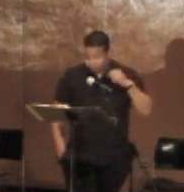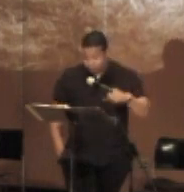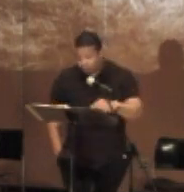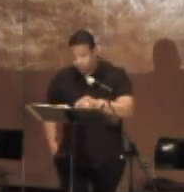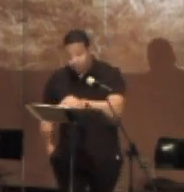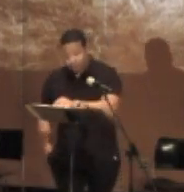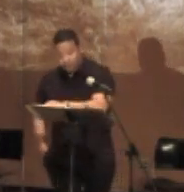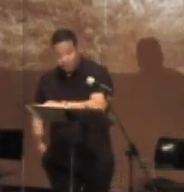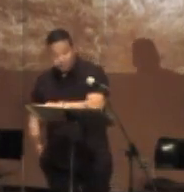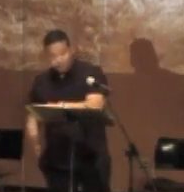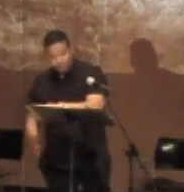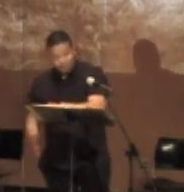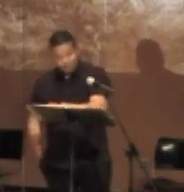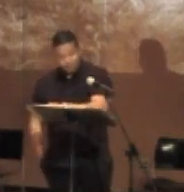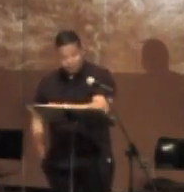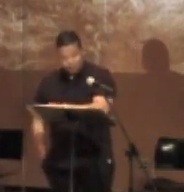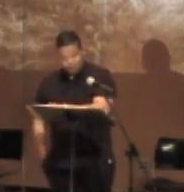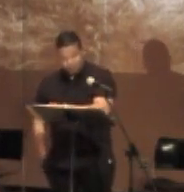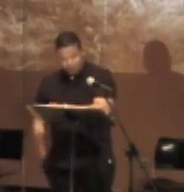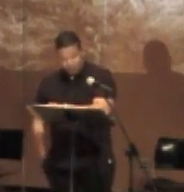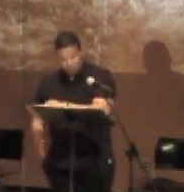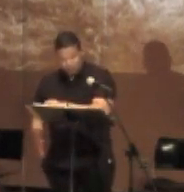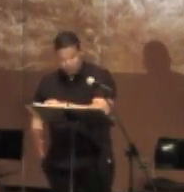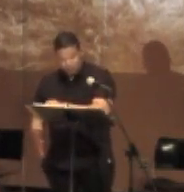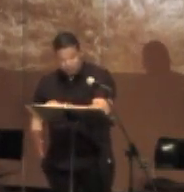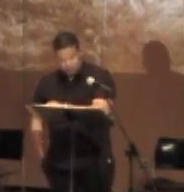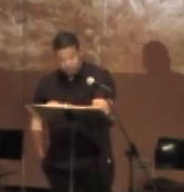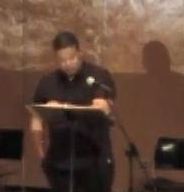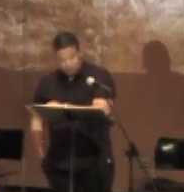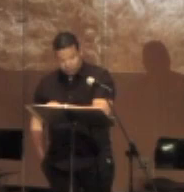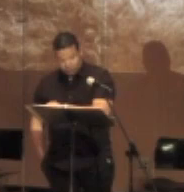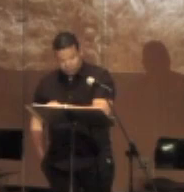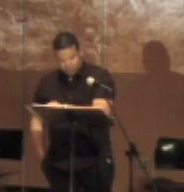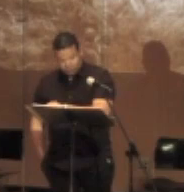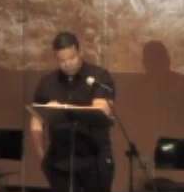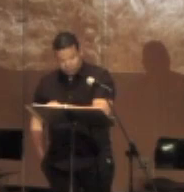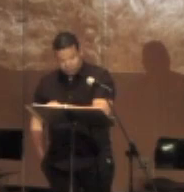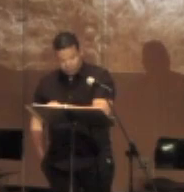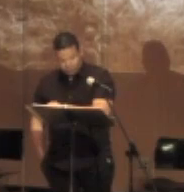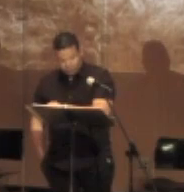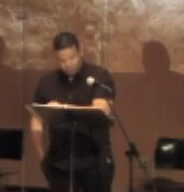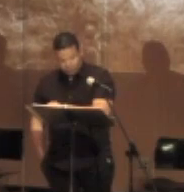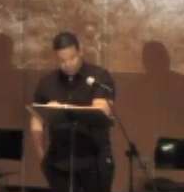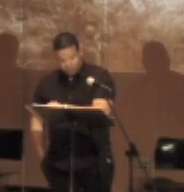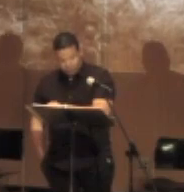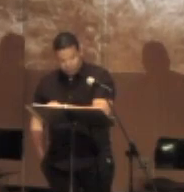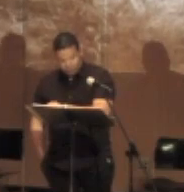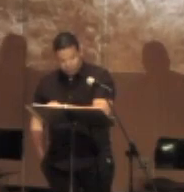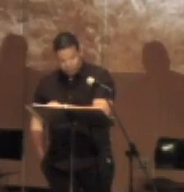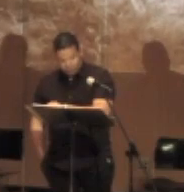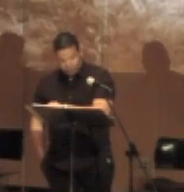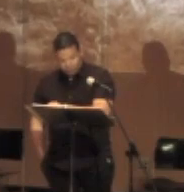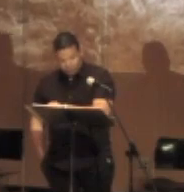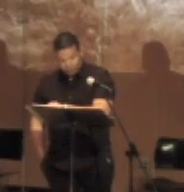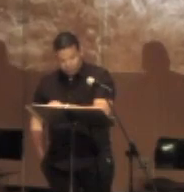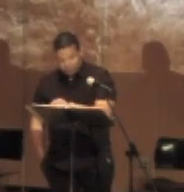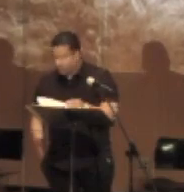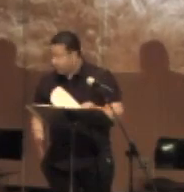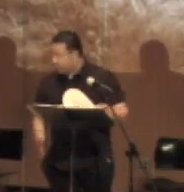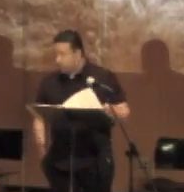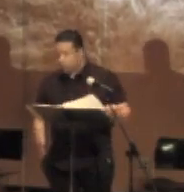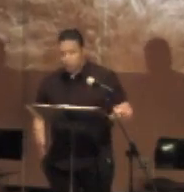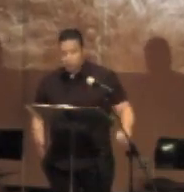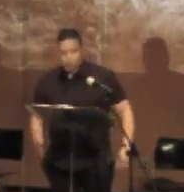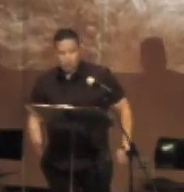yeah M was dead the friend and carsten stand up put down their drinks go out slowly yeah it's